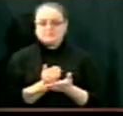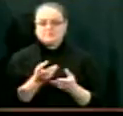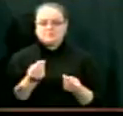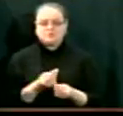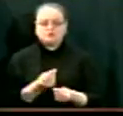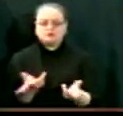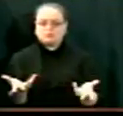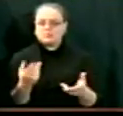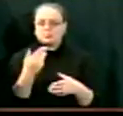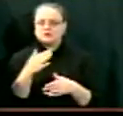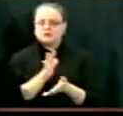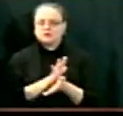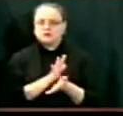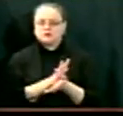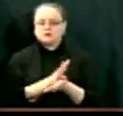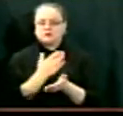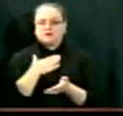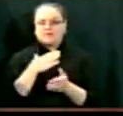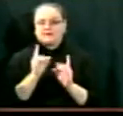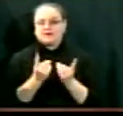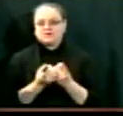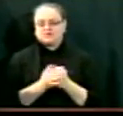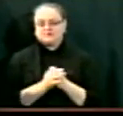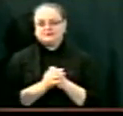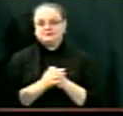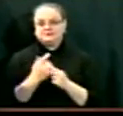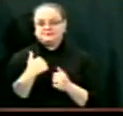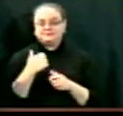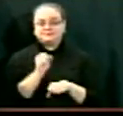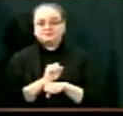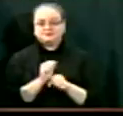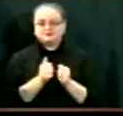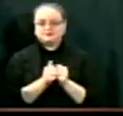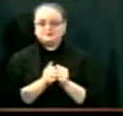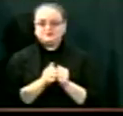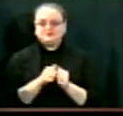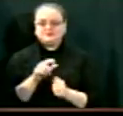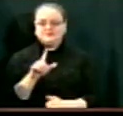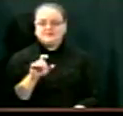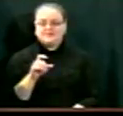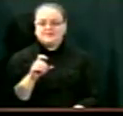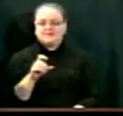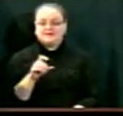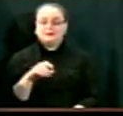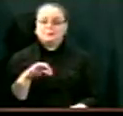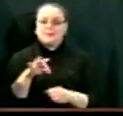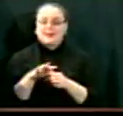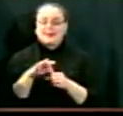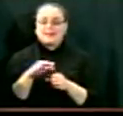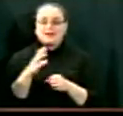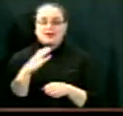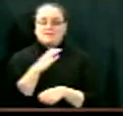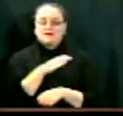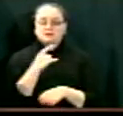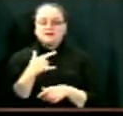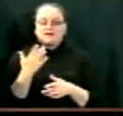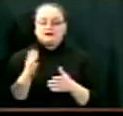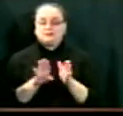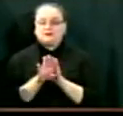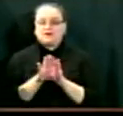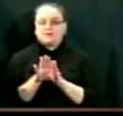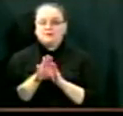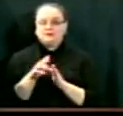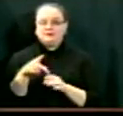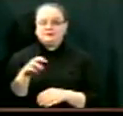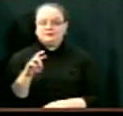distributed to the schools in my district. So I worked with the Election Commission, and they helped me develop proportions